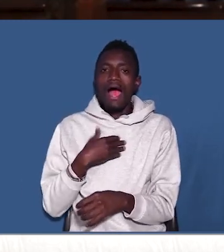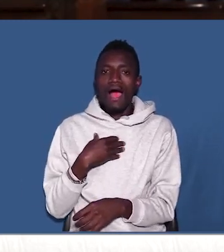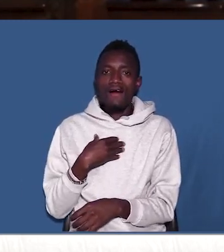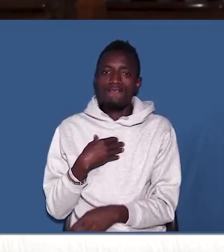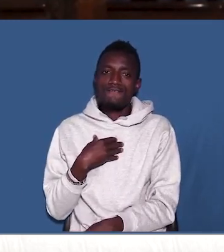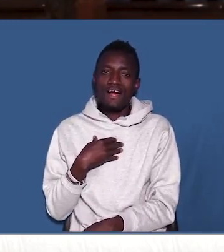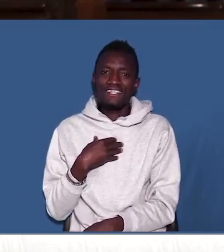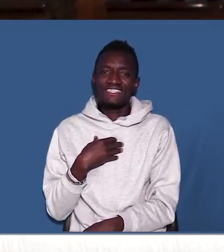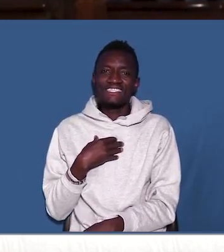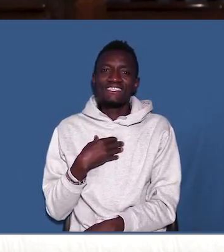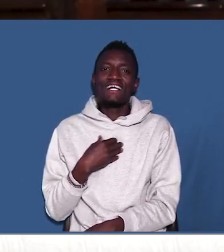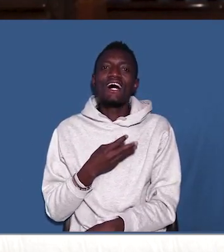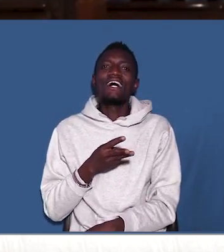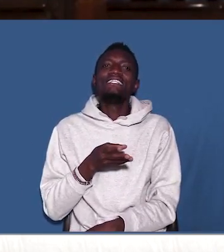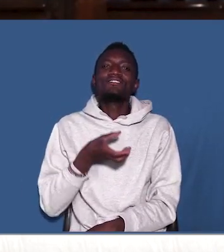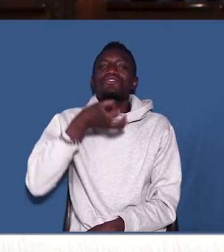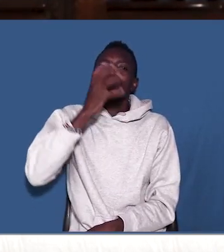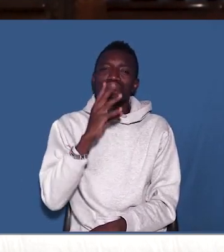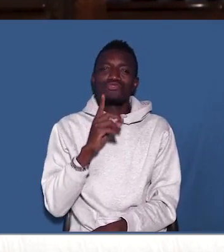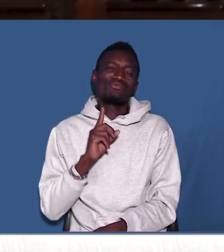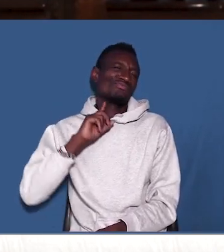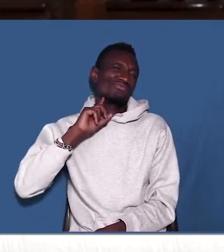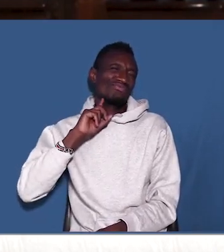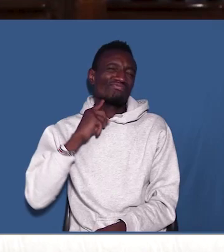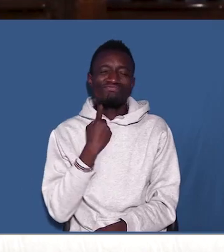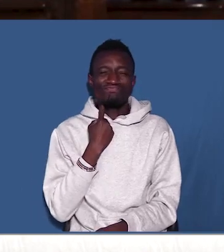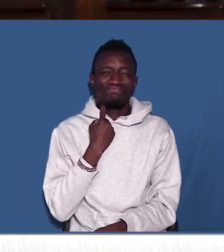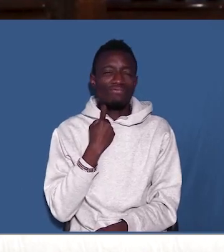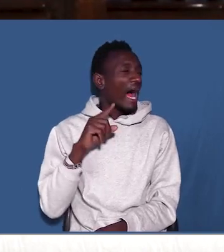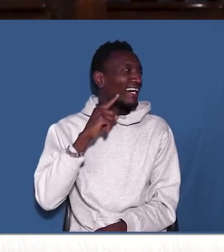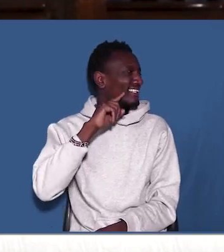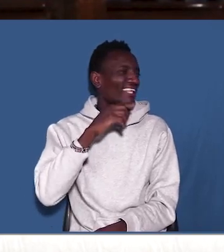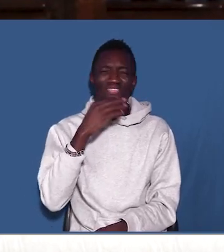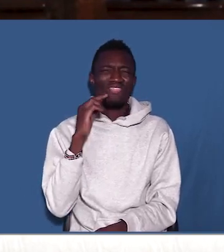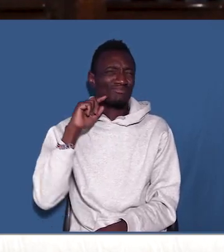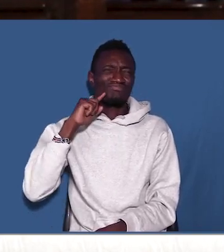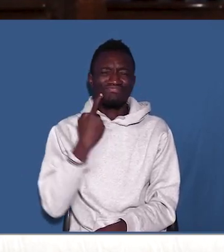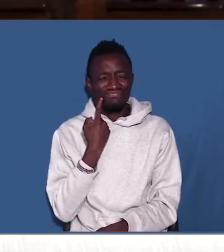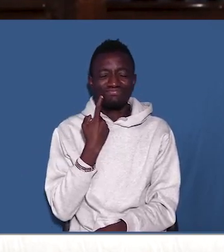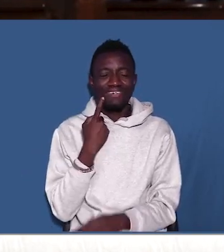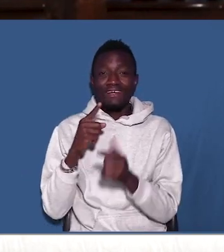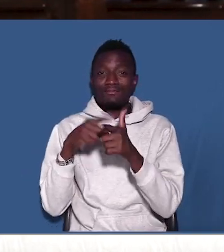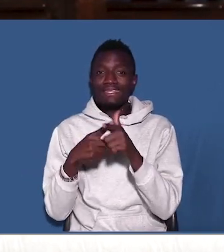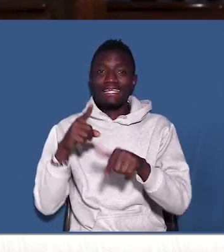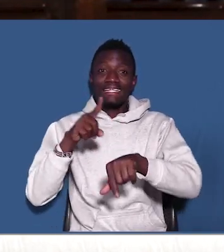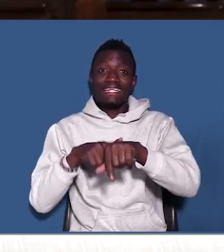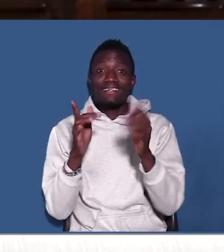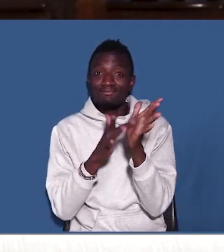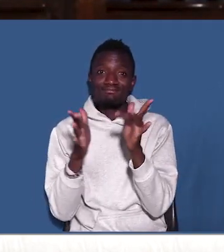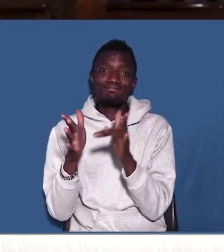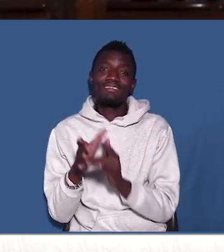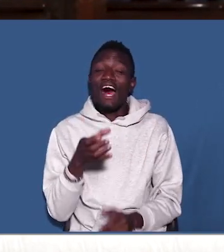received the drink, he said, "It is finished." The great